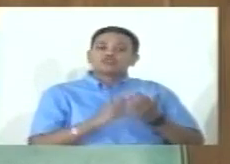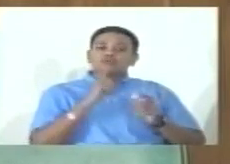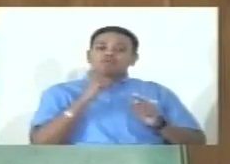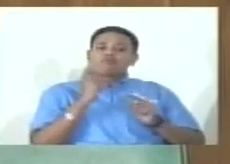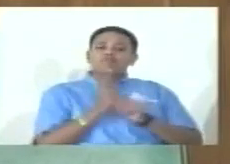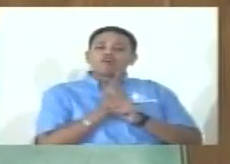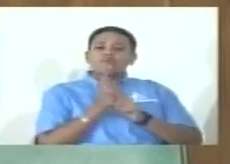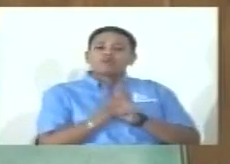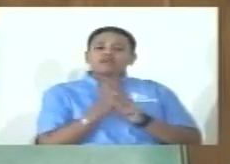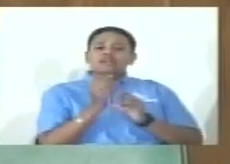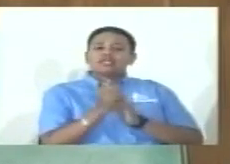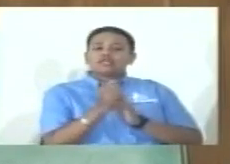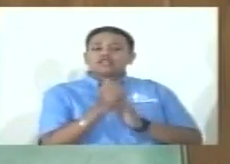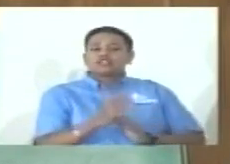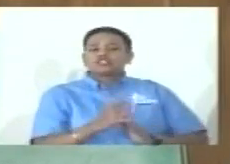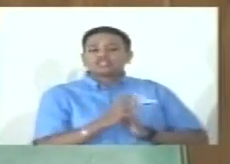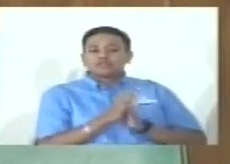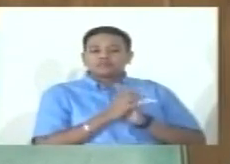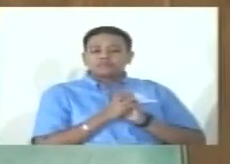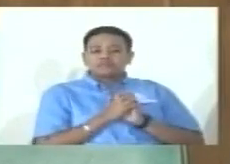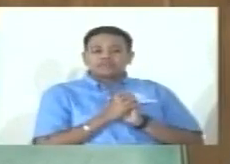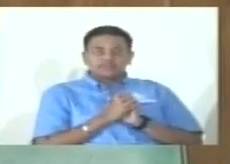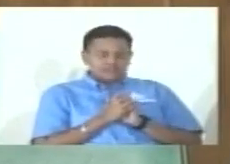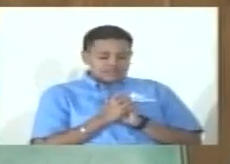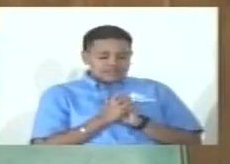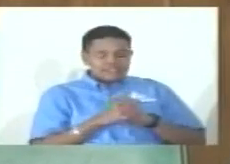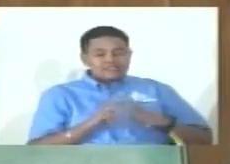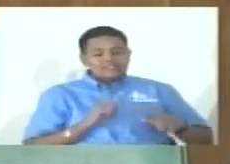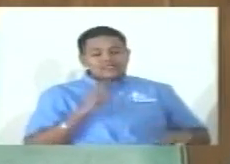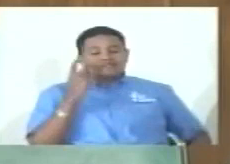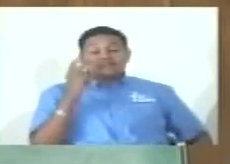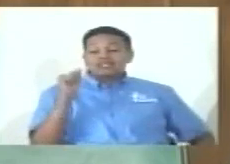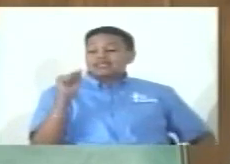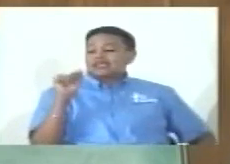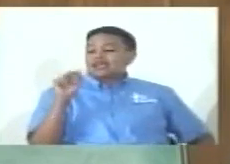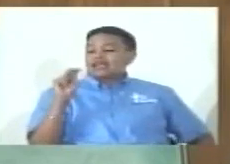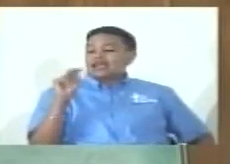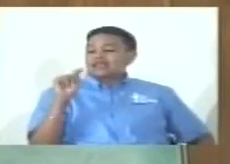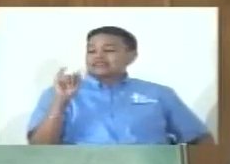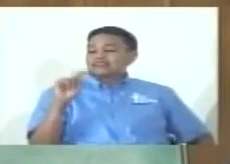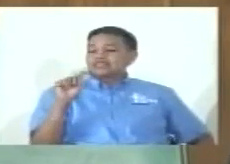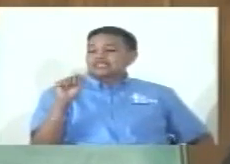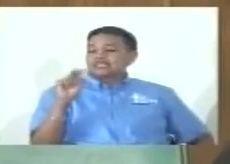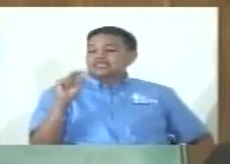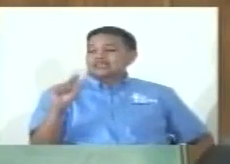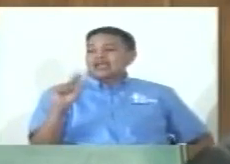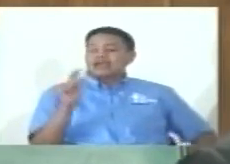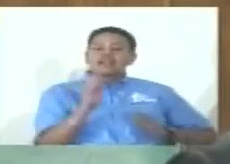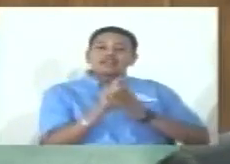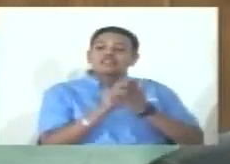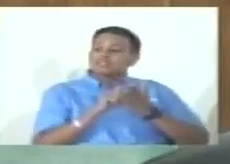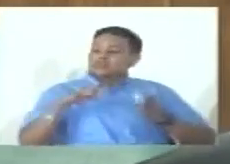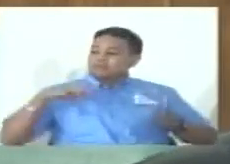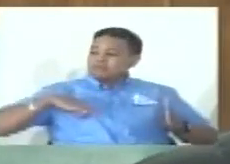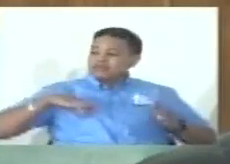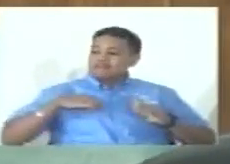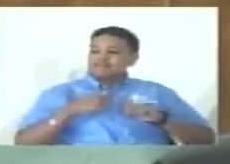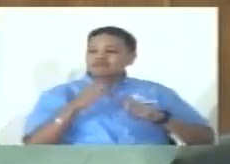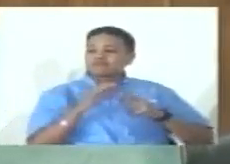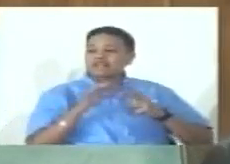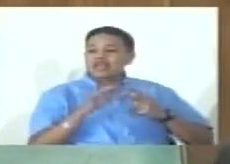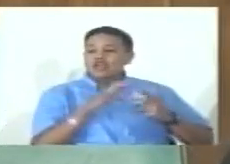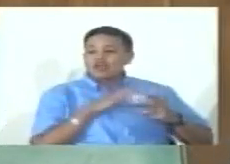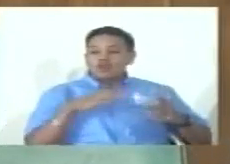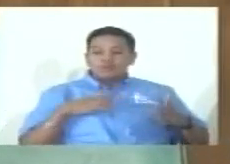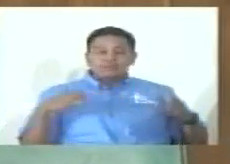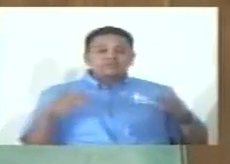leadership can get us. I've seen the anti-gang legislation, the benefit from the Joint Select Committee,